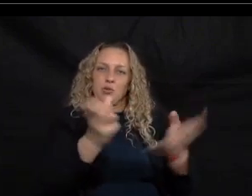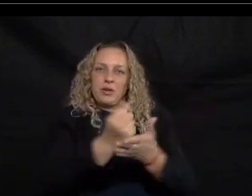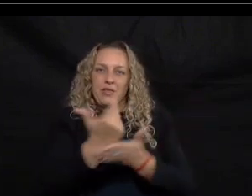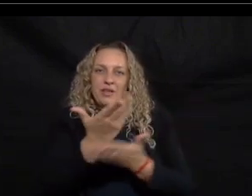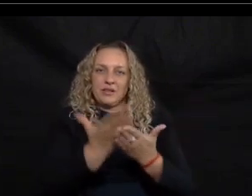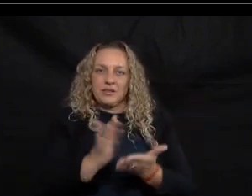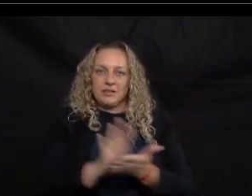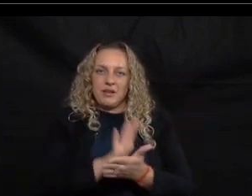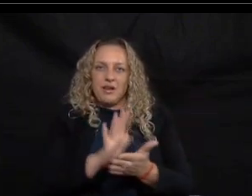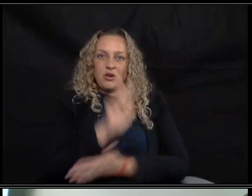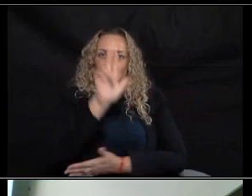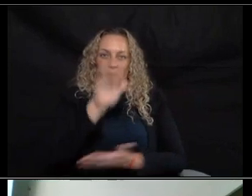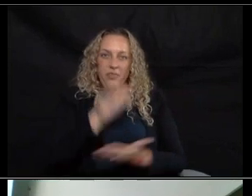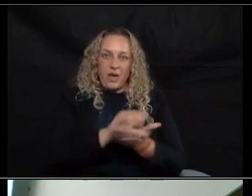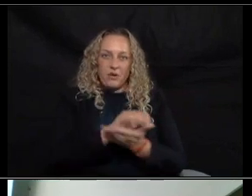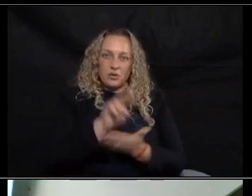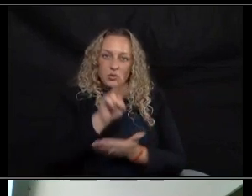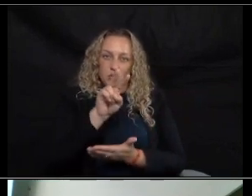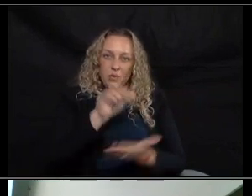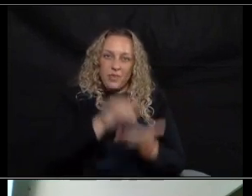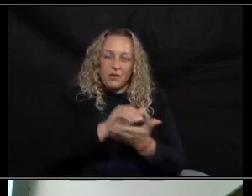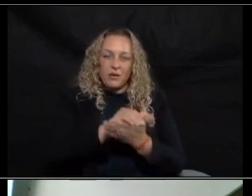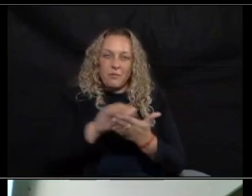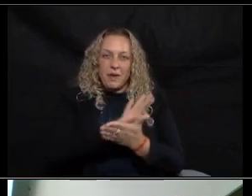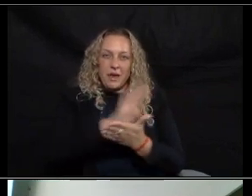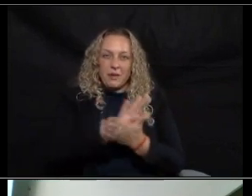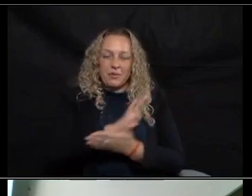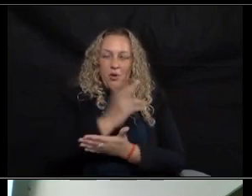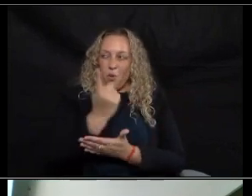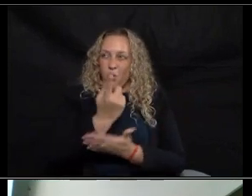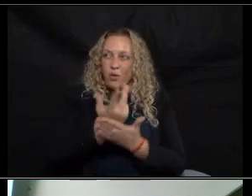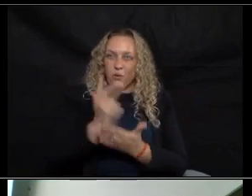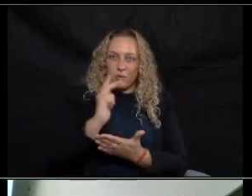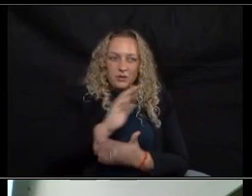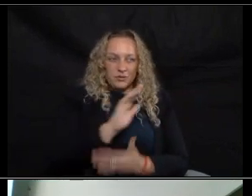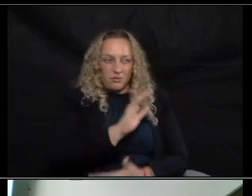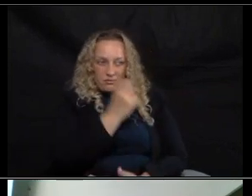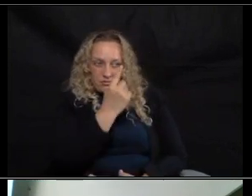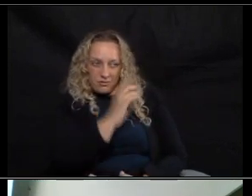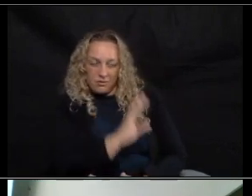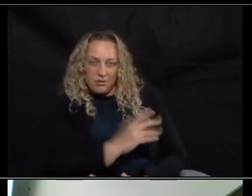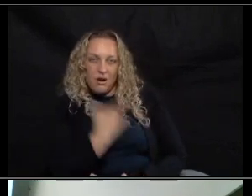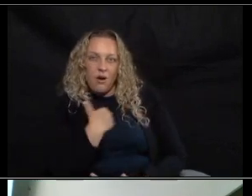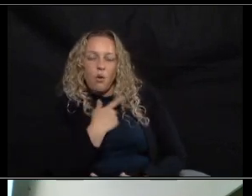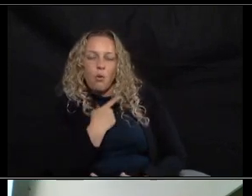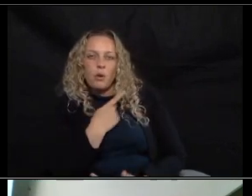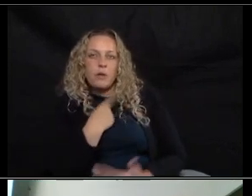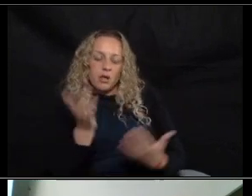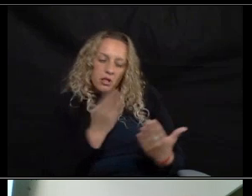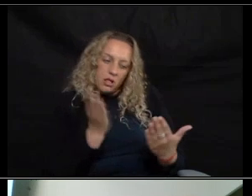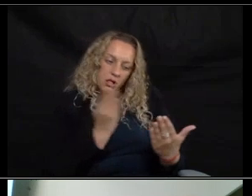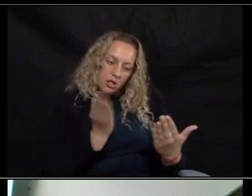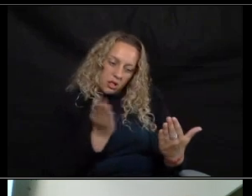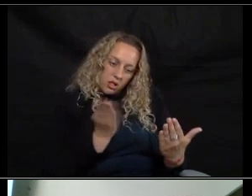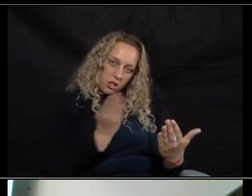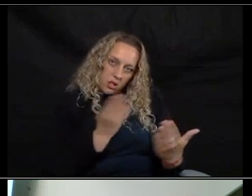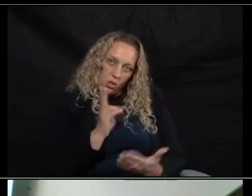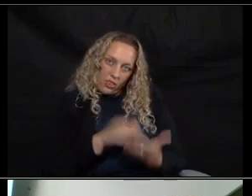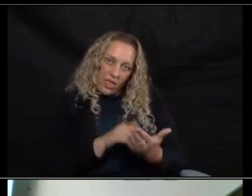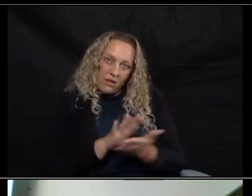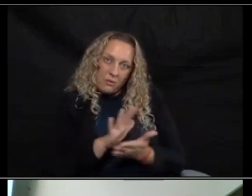2,000 pages of documents. That happened only 3 weeks ago, Christina. we've been sifting through that 2,000 pages